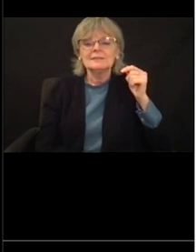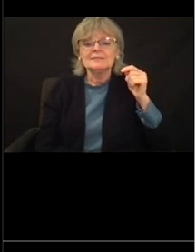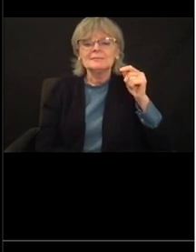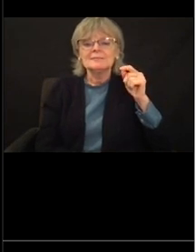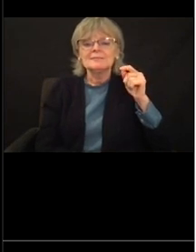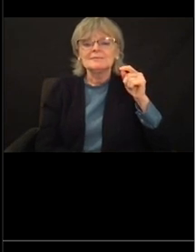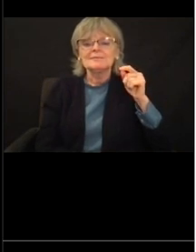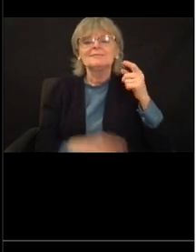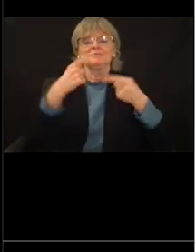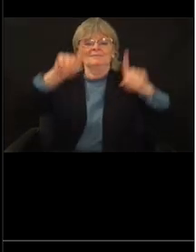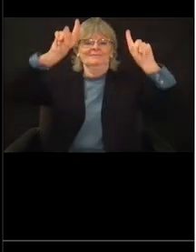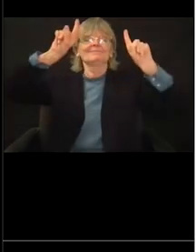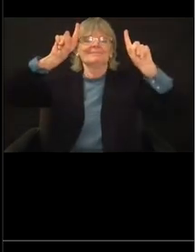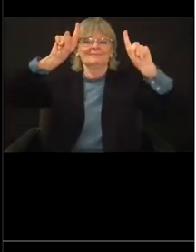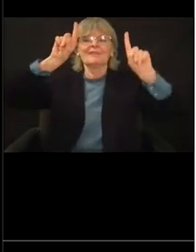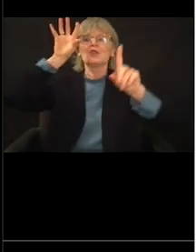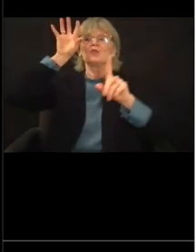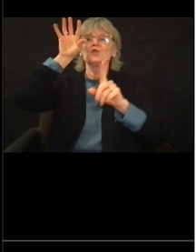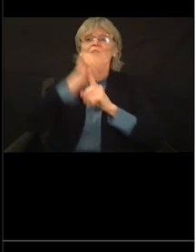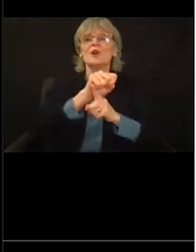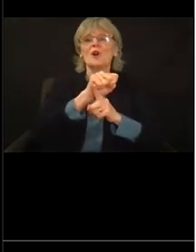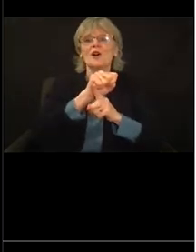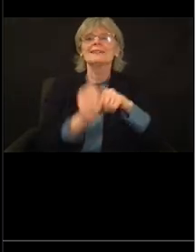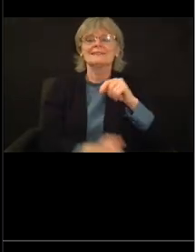there, she got it right there where she's rolling.